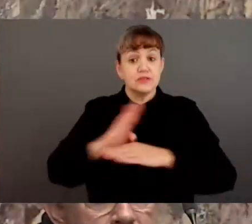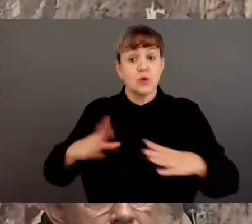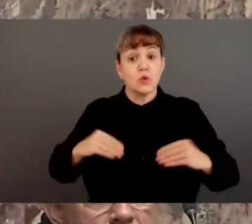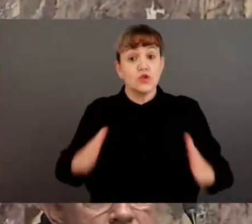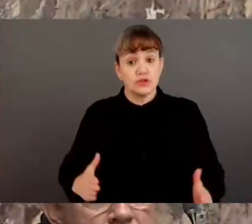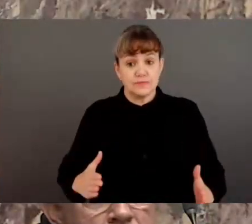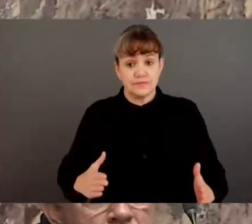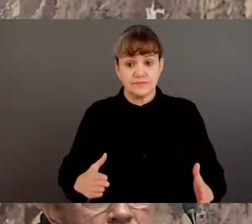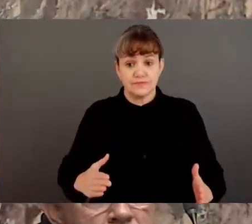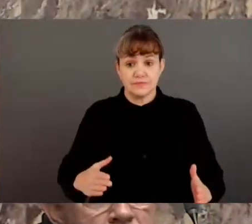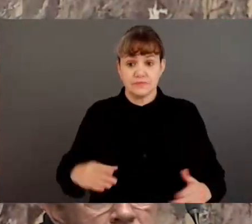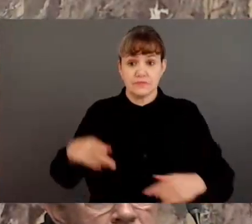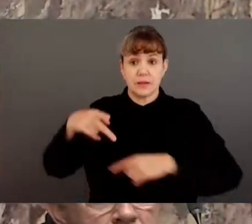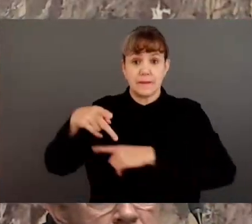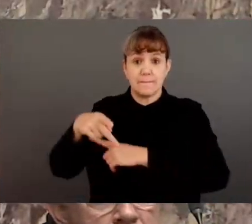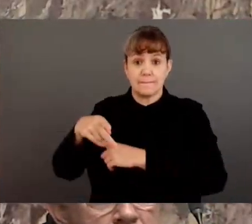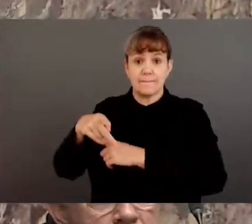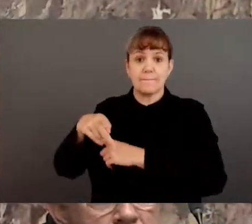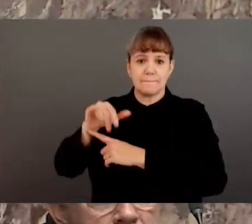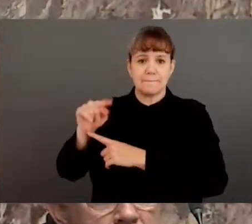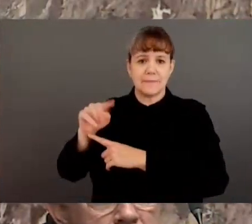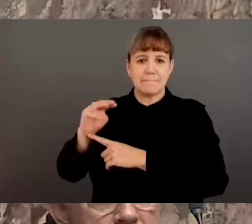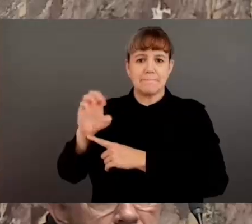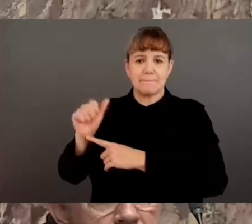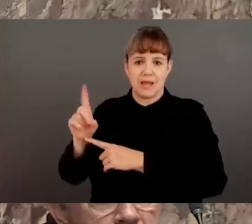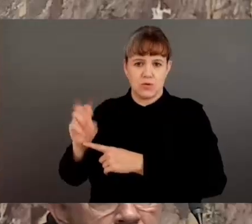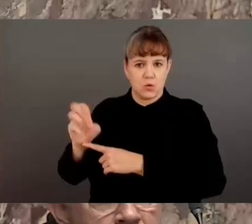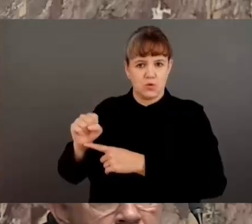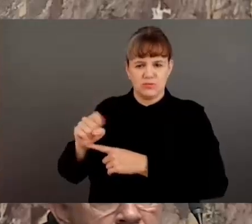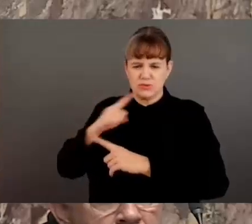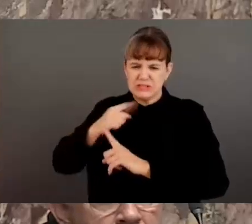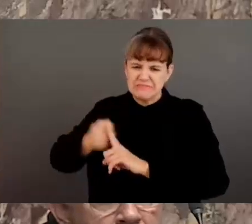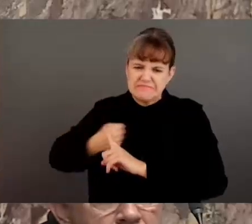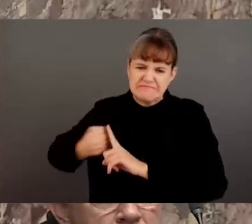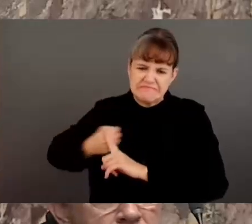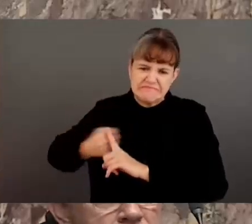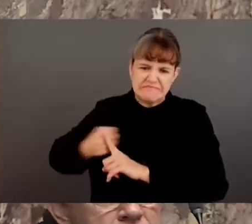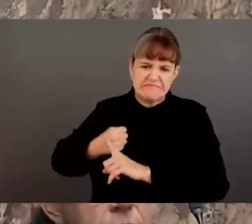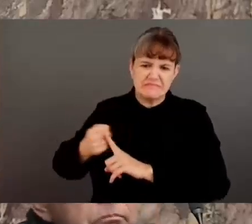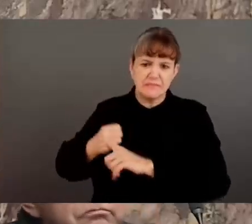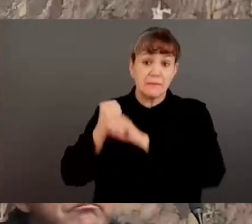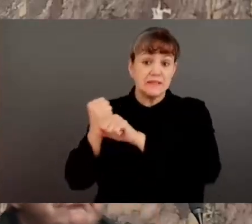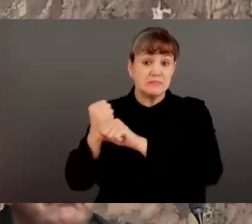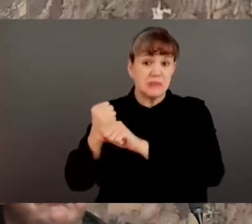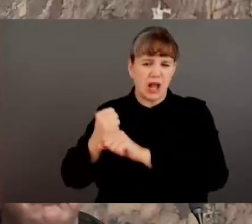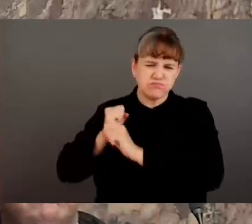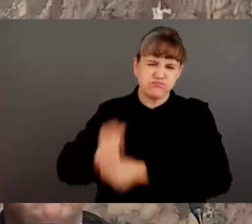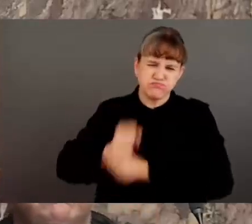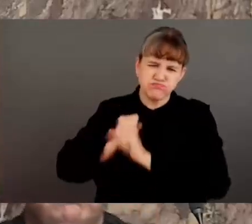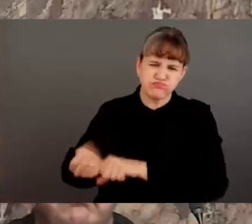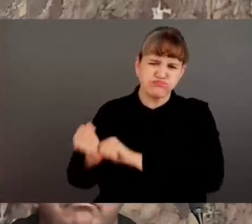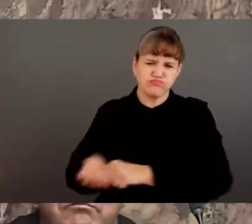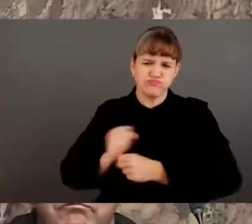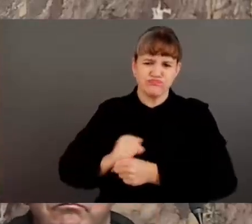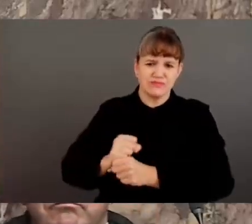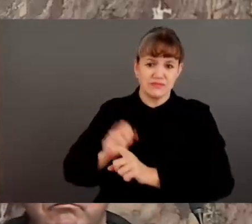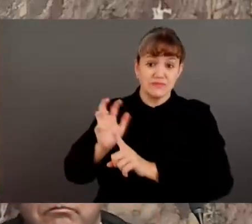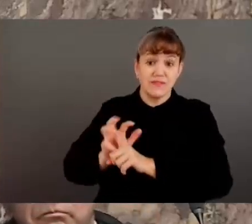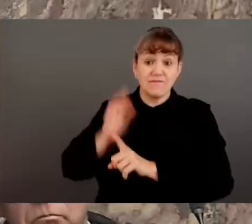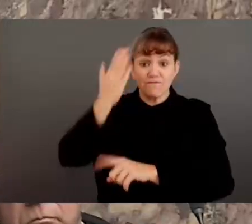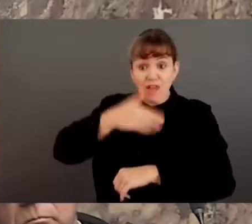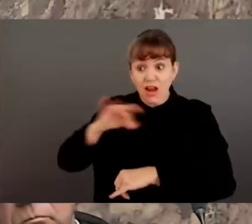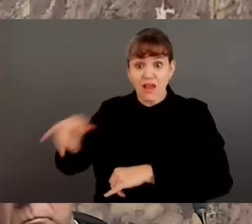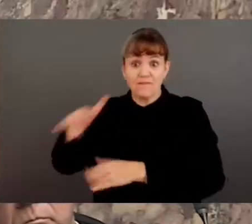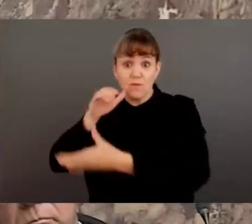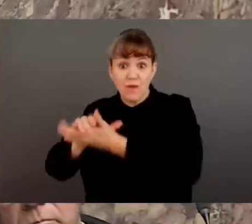men with baseball bats in front of his wife and daughter on his own driveway. His wife tried to protect him and was pushed over.